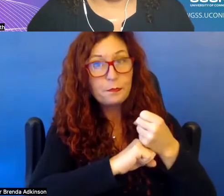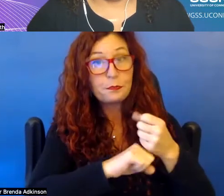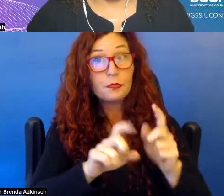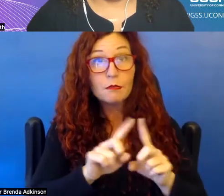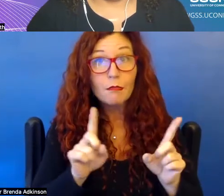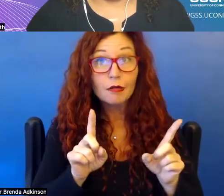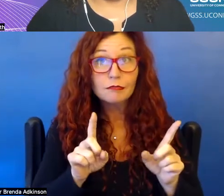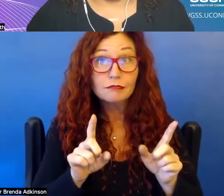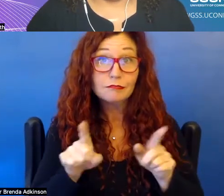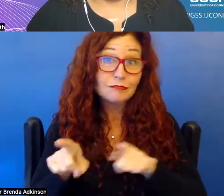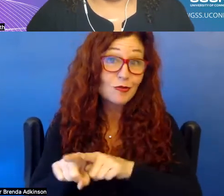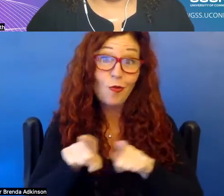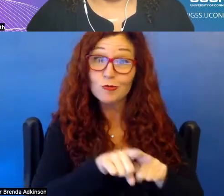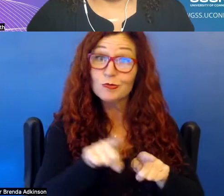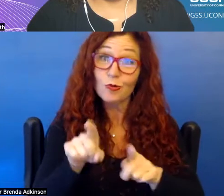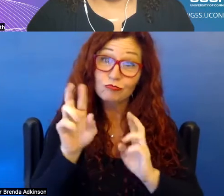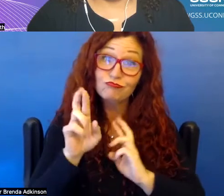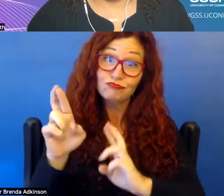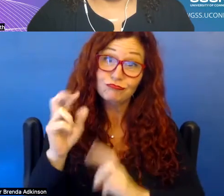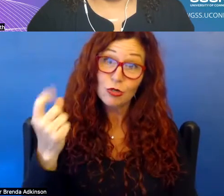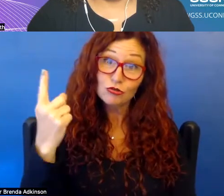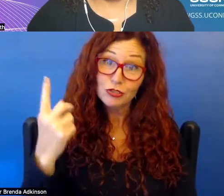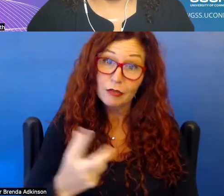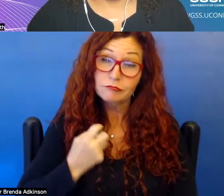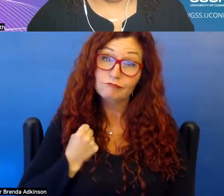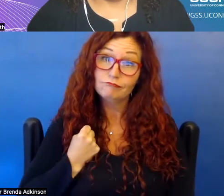be as much as you can be clear that this is what you want to